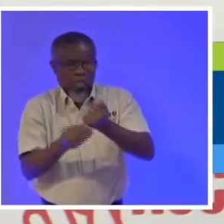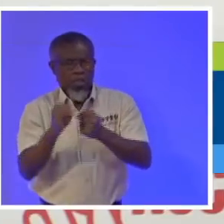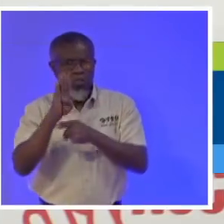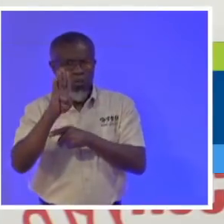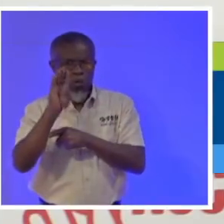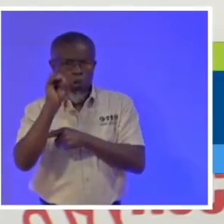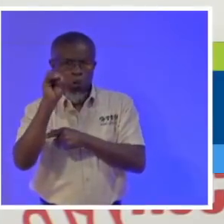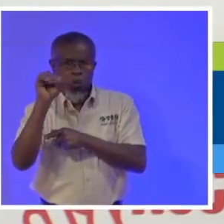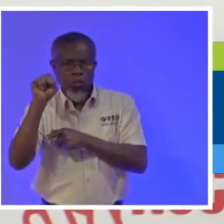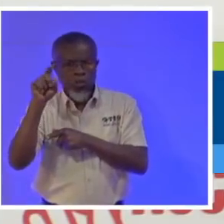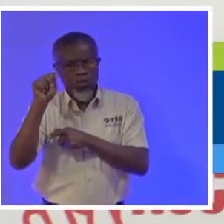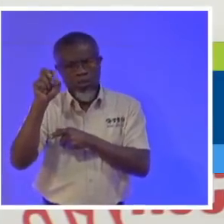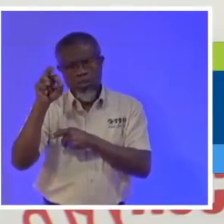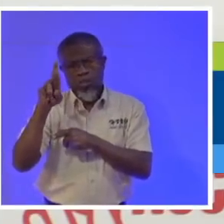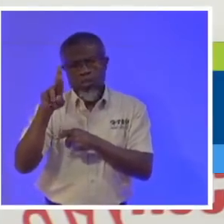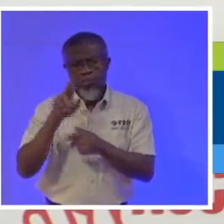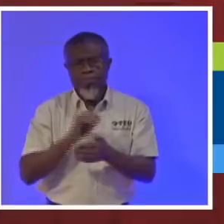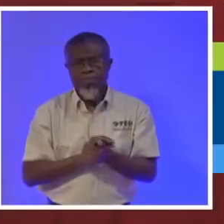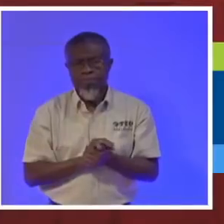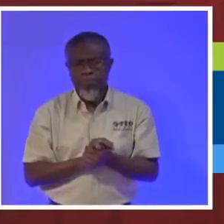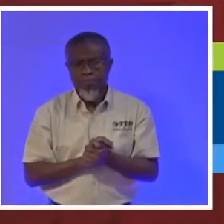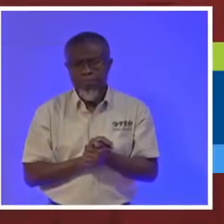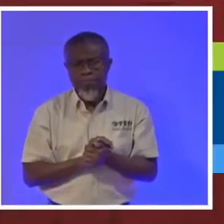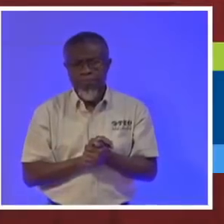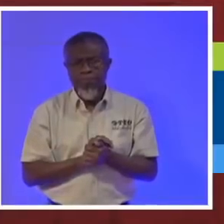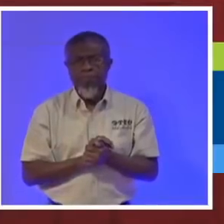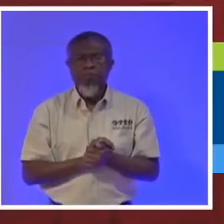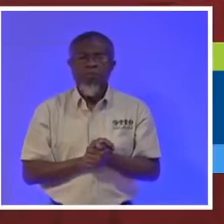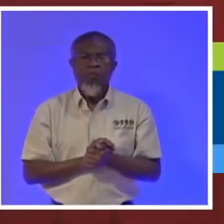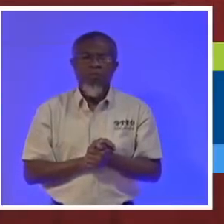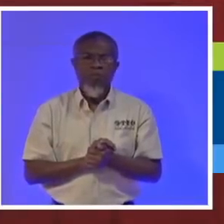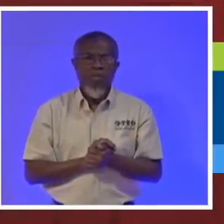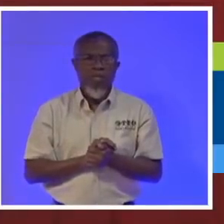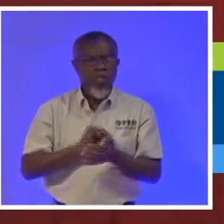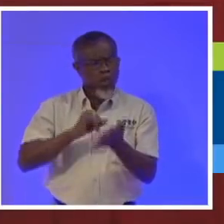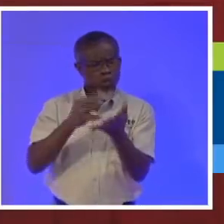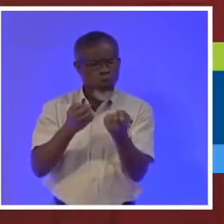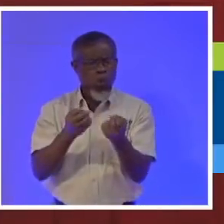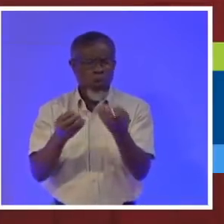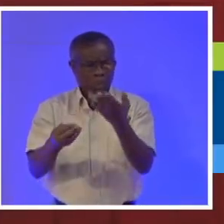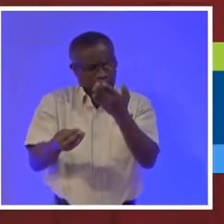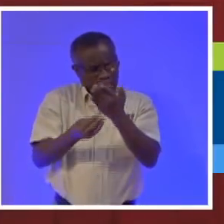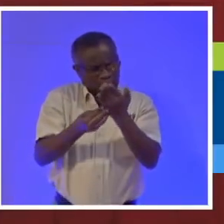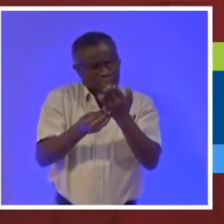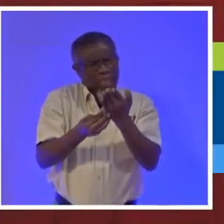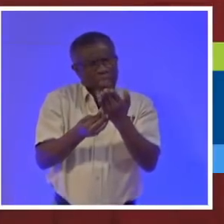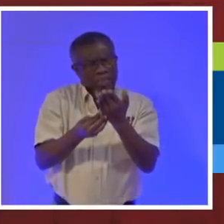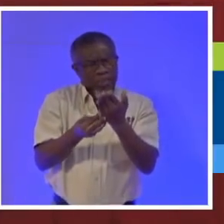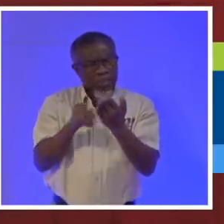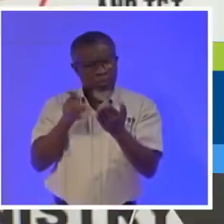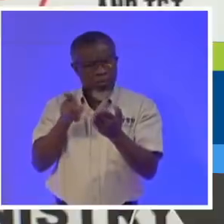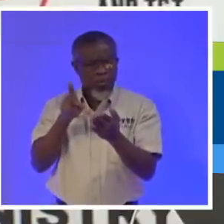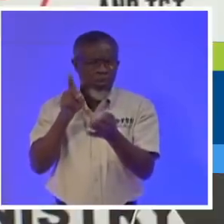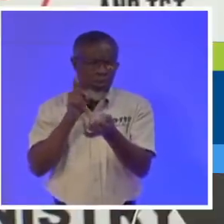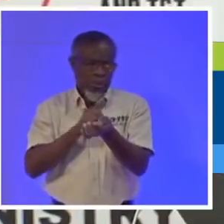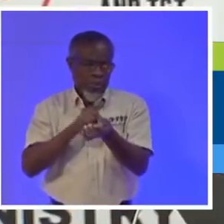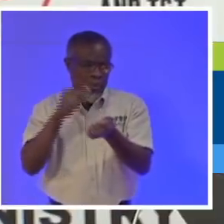possible outcomes. I just want to add to what Dr. Hines is